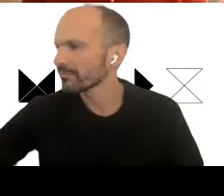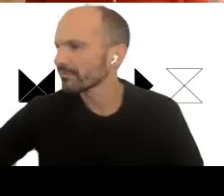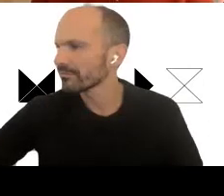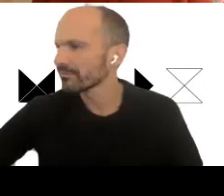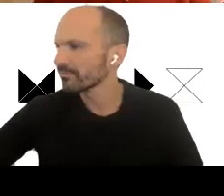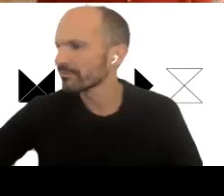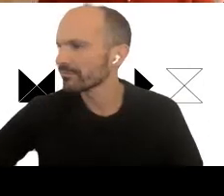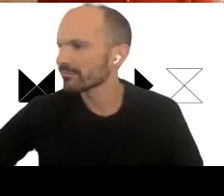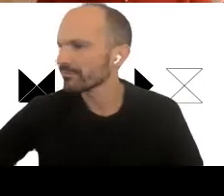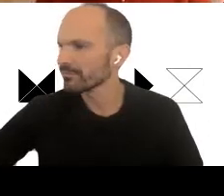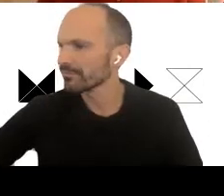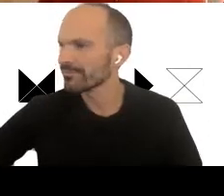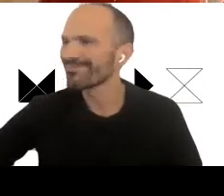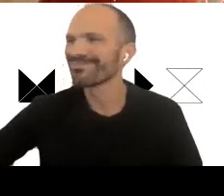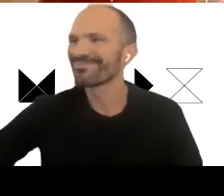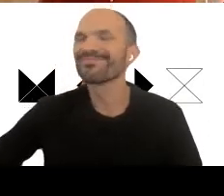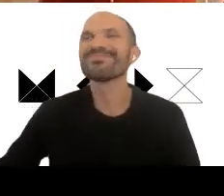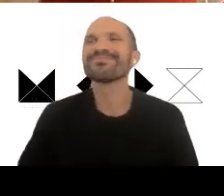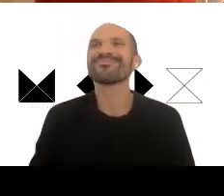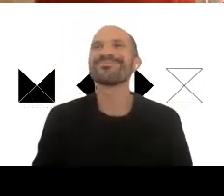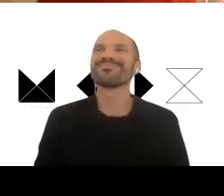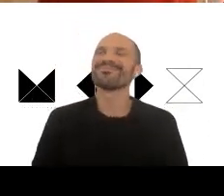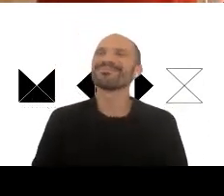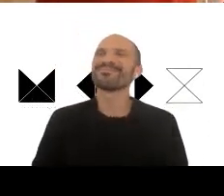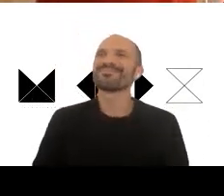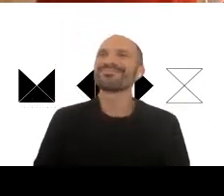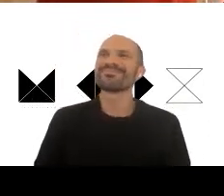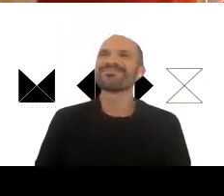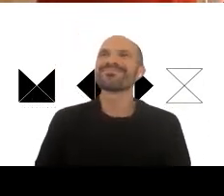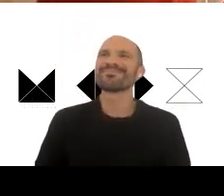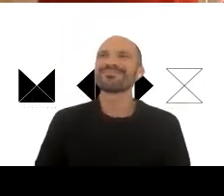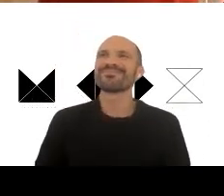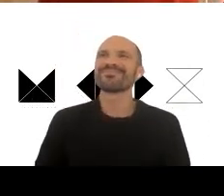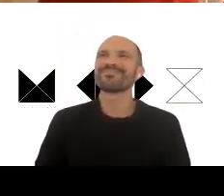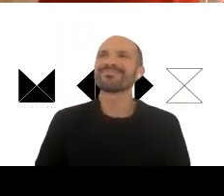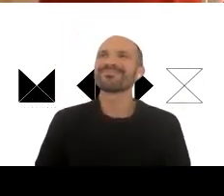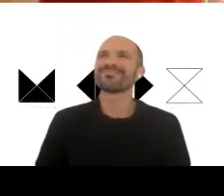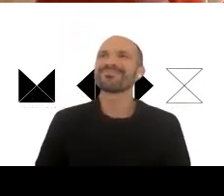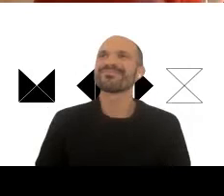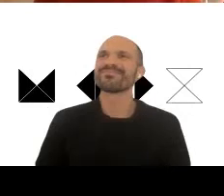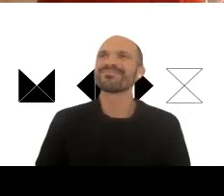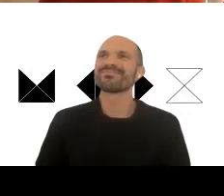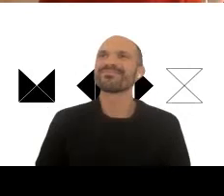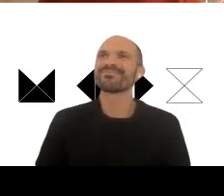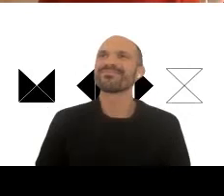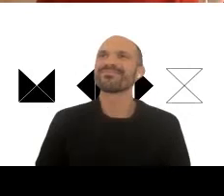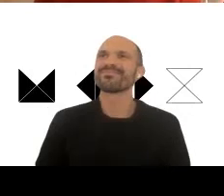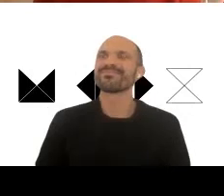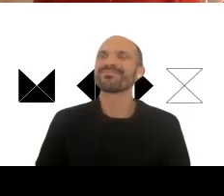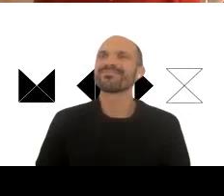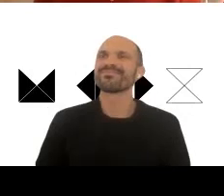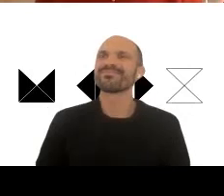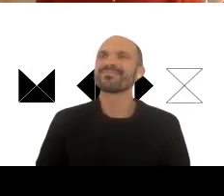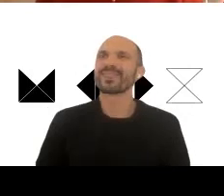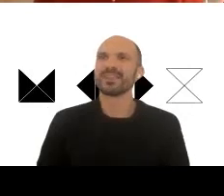what is that called in English? The establishment where you have all the offices